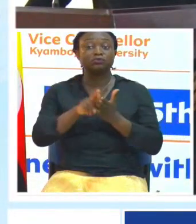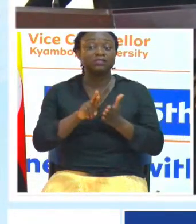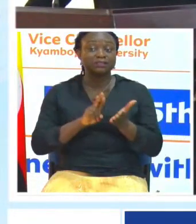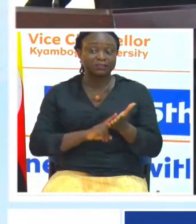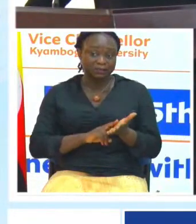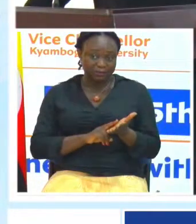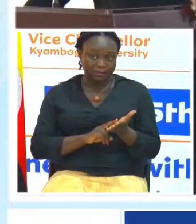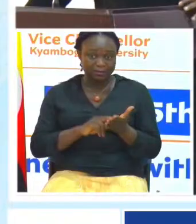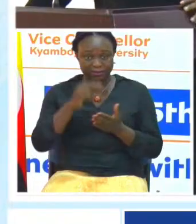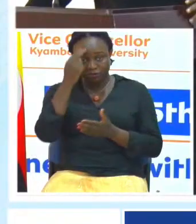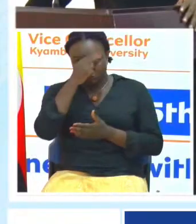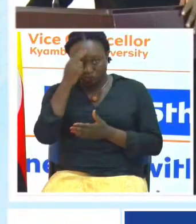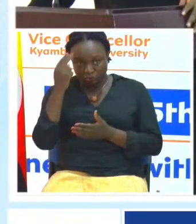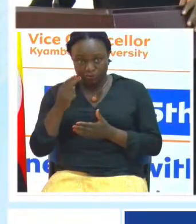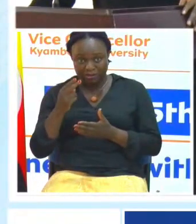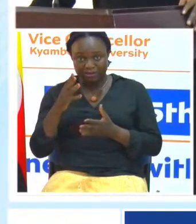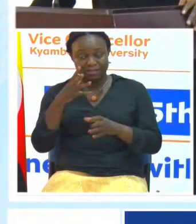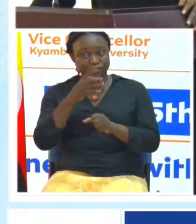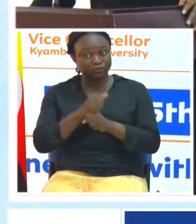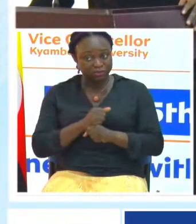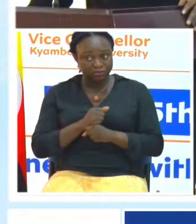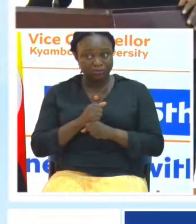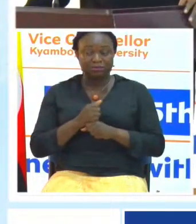international student association